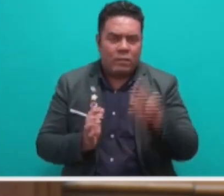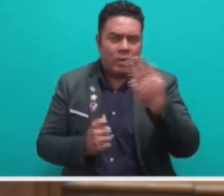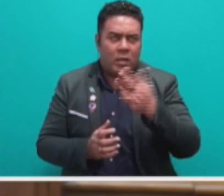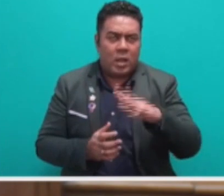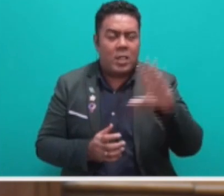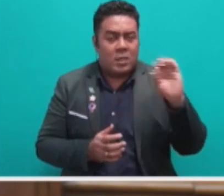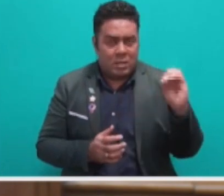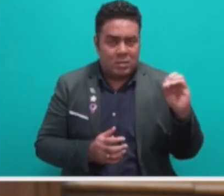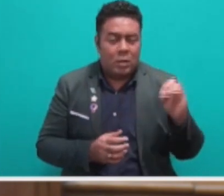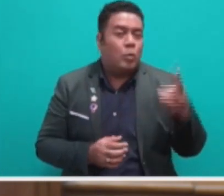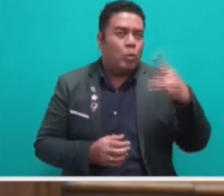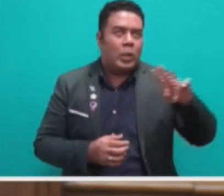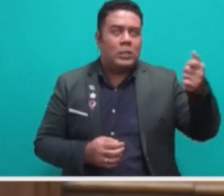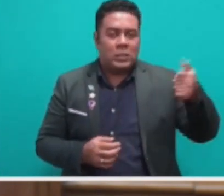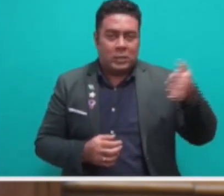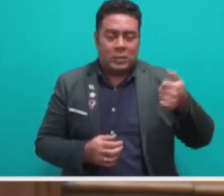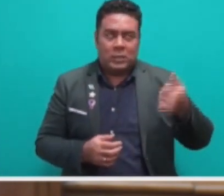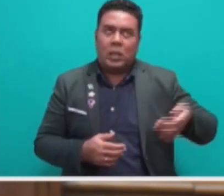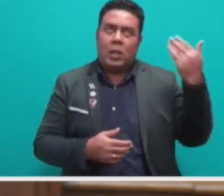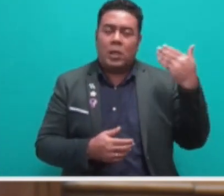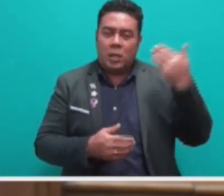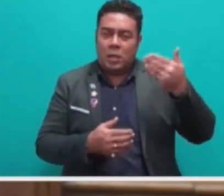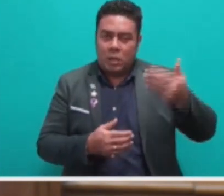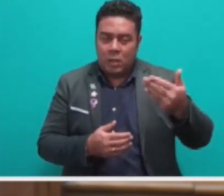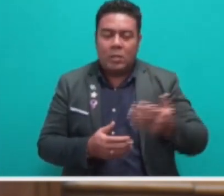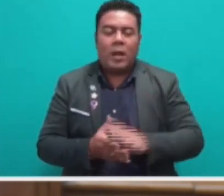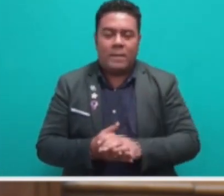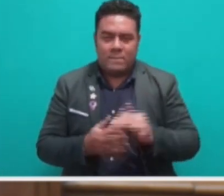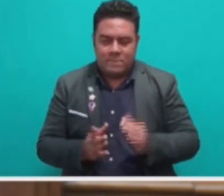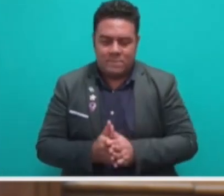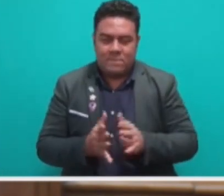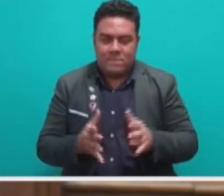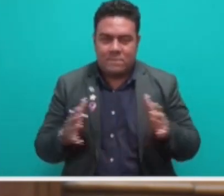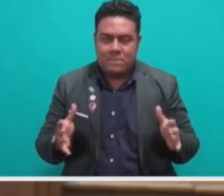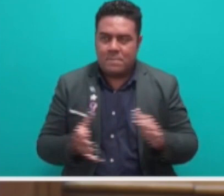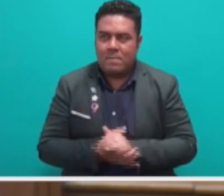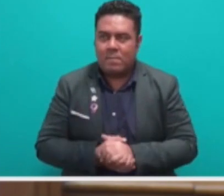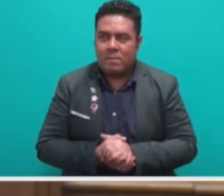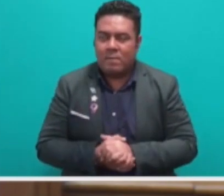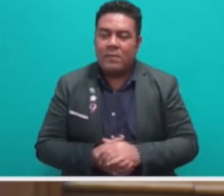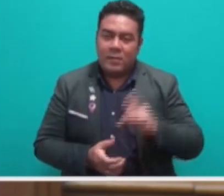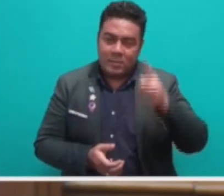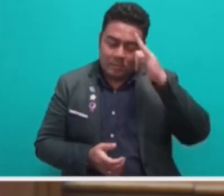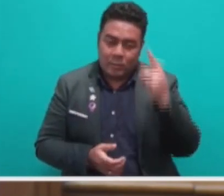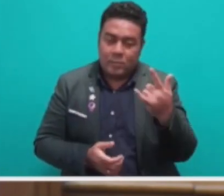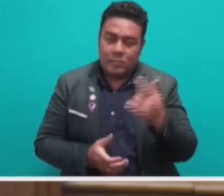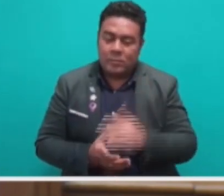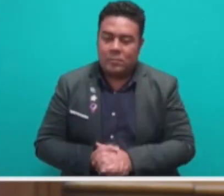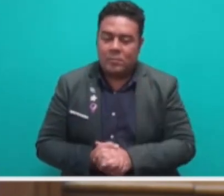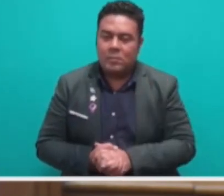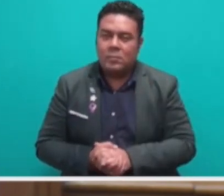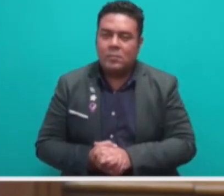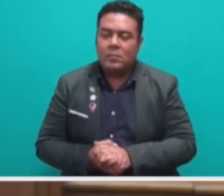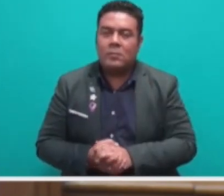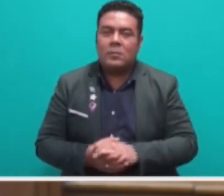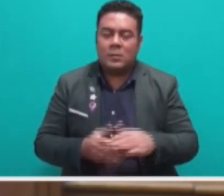1990s, the 2016 increases were exorbitant. This motion then, Mr. Speaker, sir,